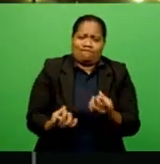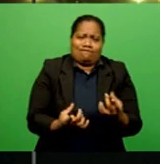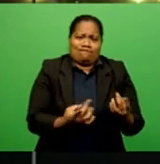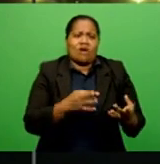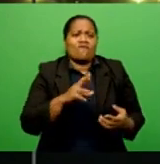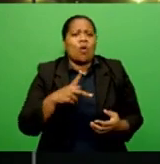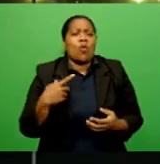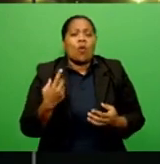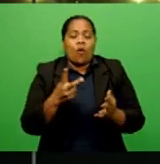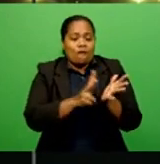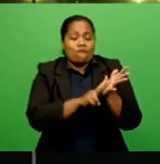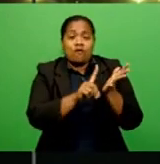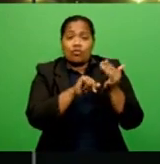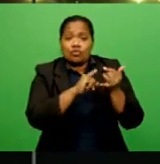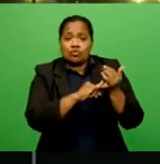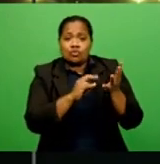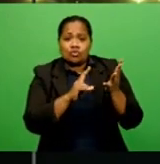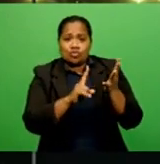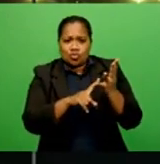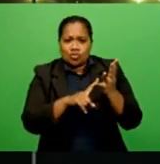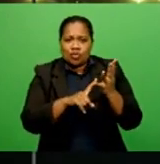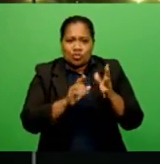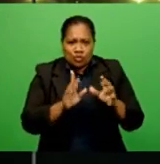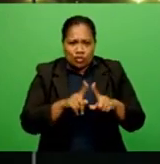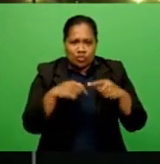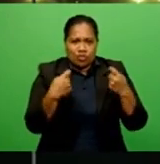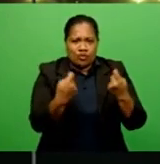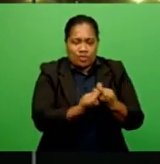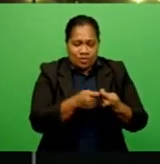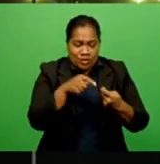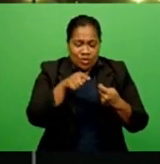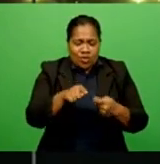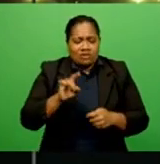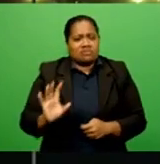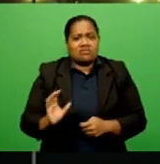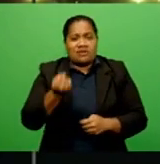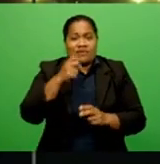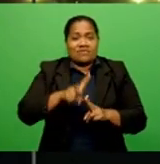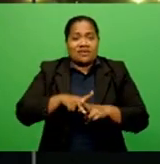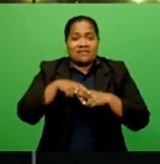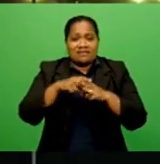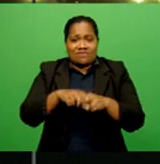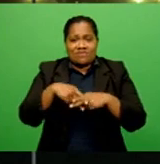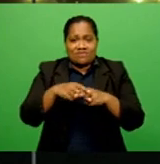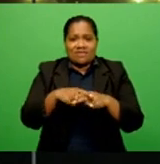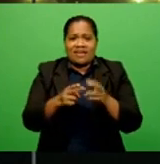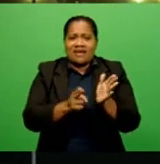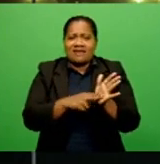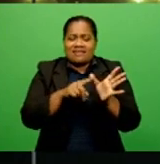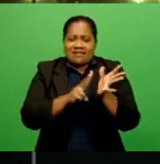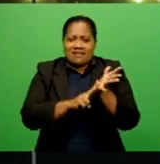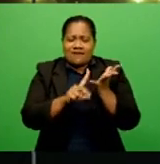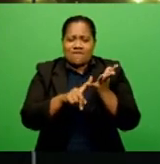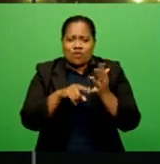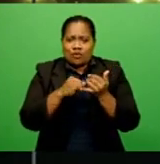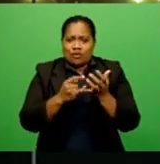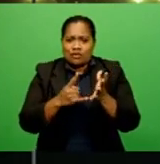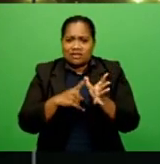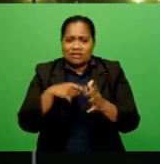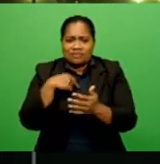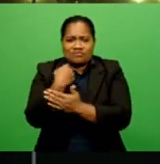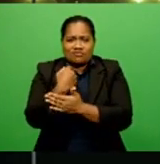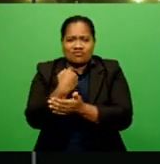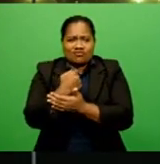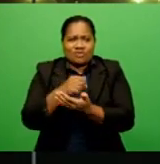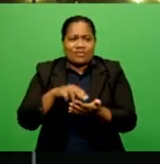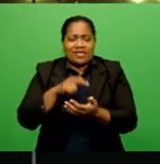Vusu Raiders after being crowned champions of the Nandronga Nabosan Nines Rugby League tournament yesterday. The Singatoka-based